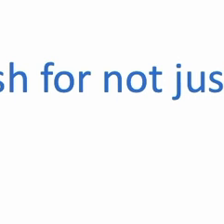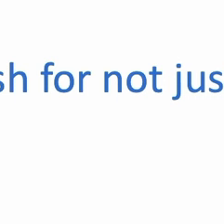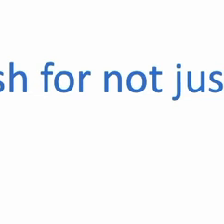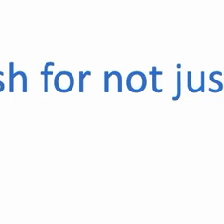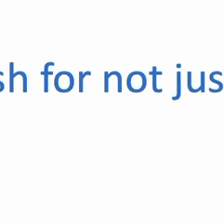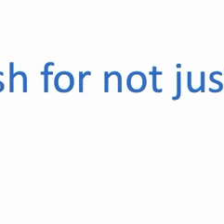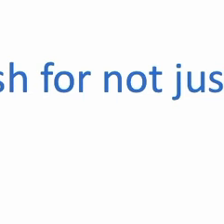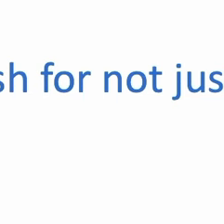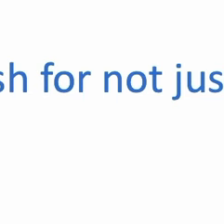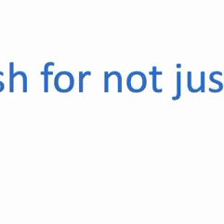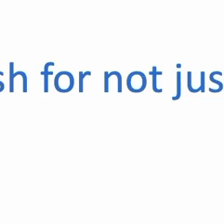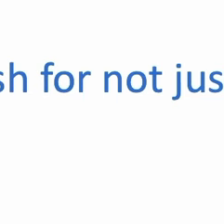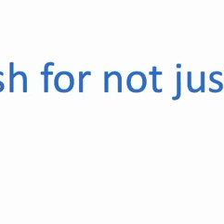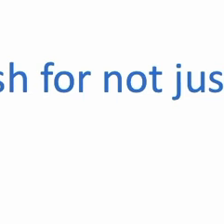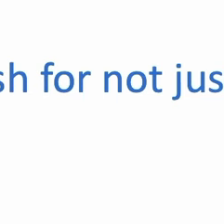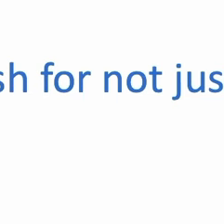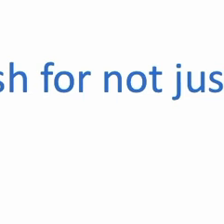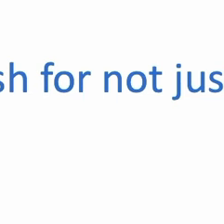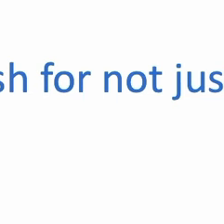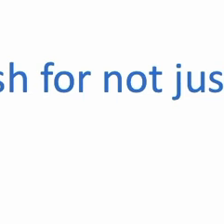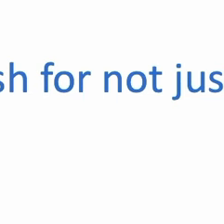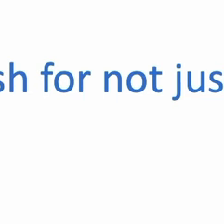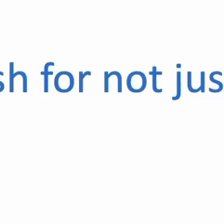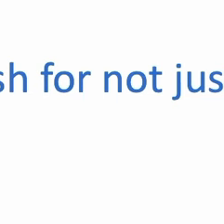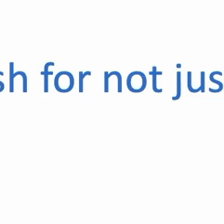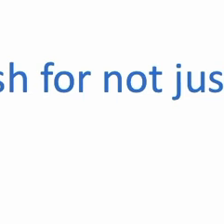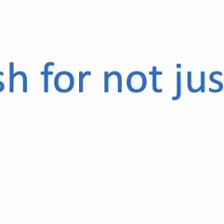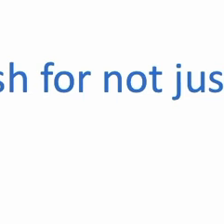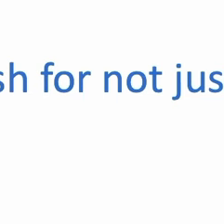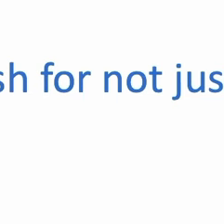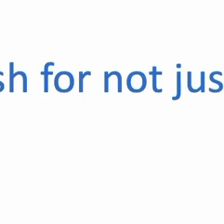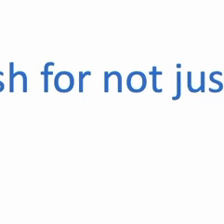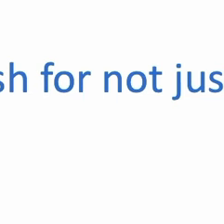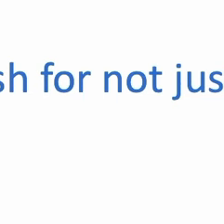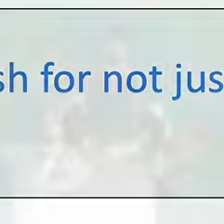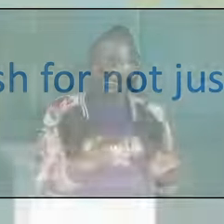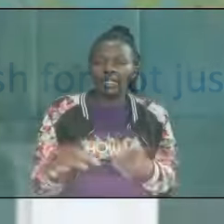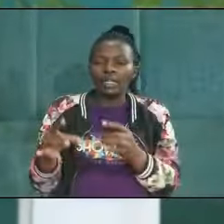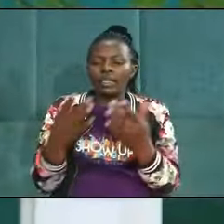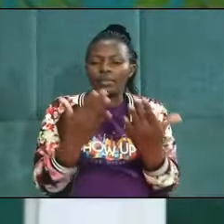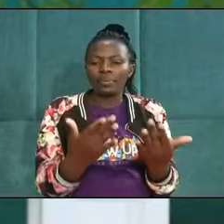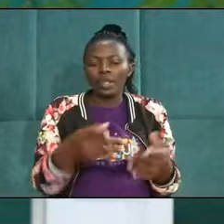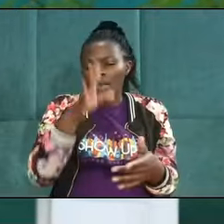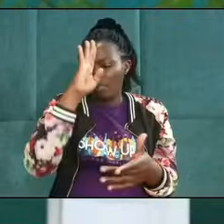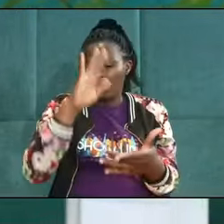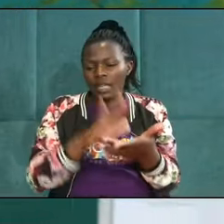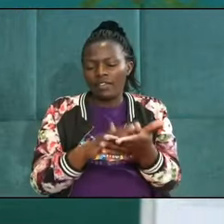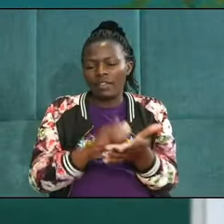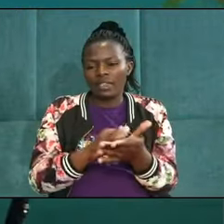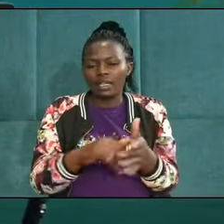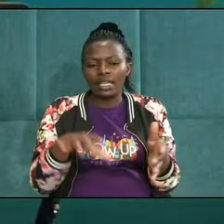properties, though they have insured their properties, believing that, well, in case there is an accident,